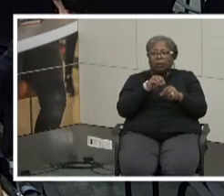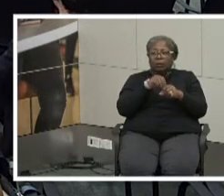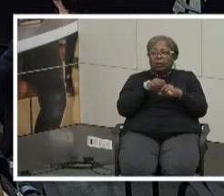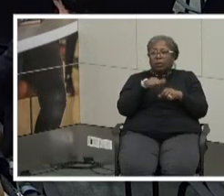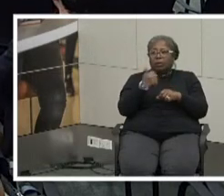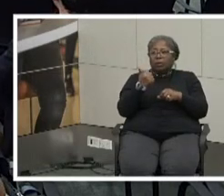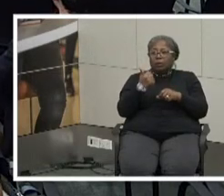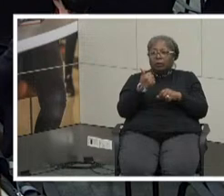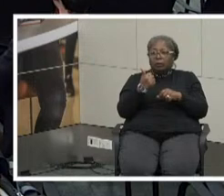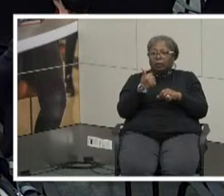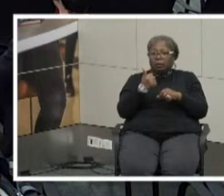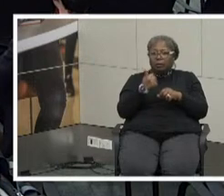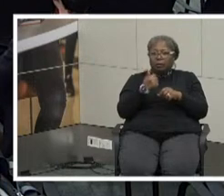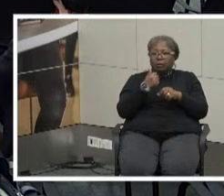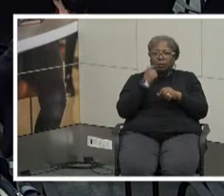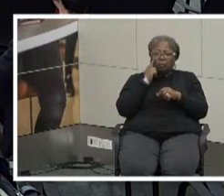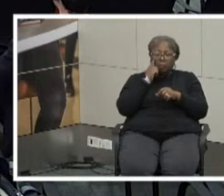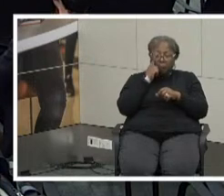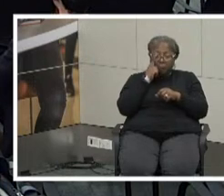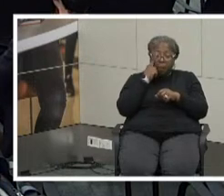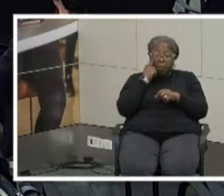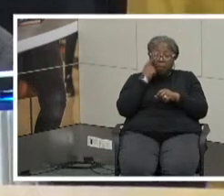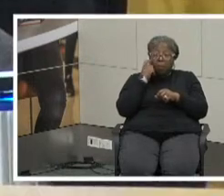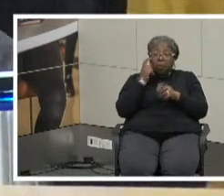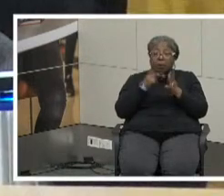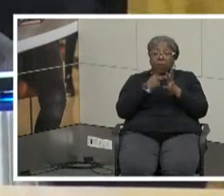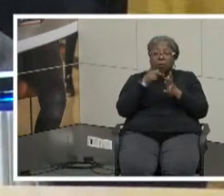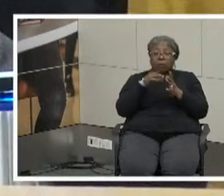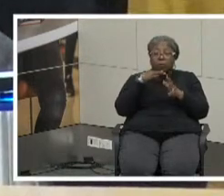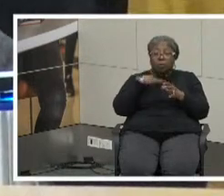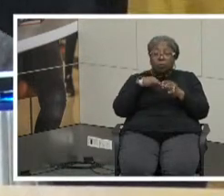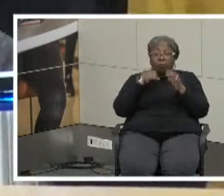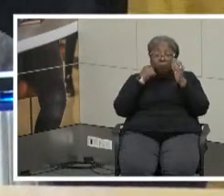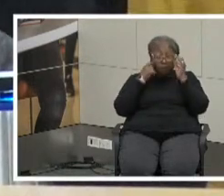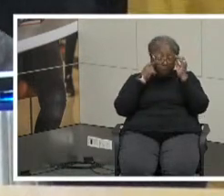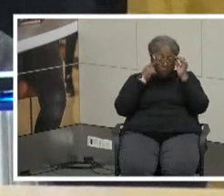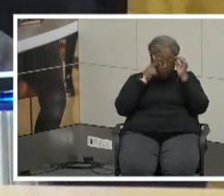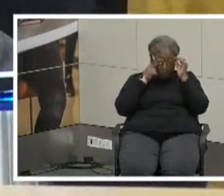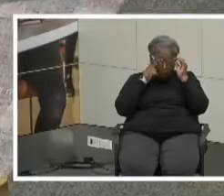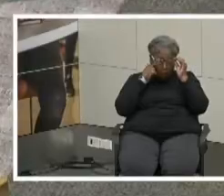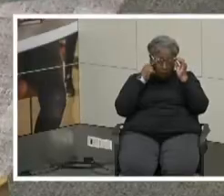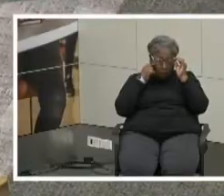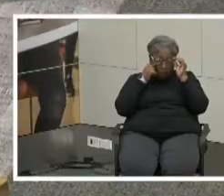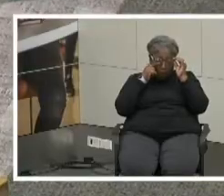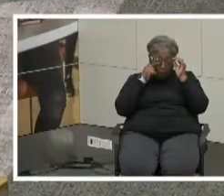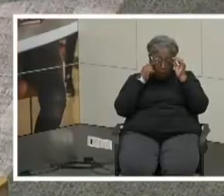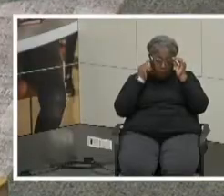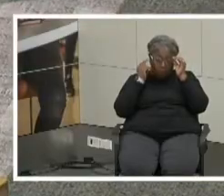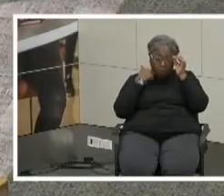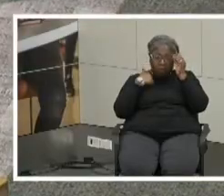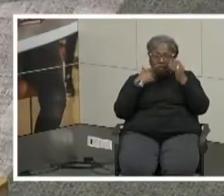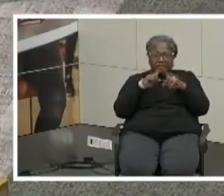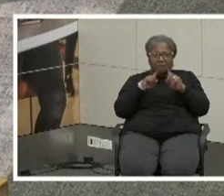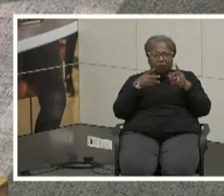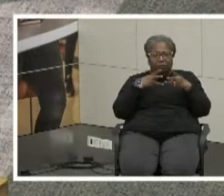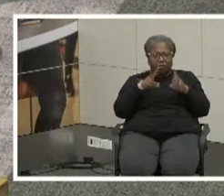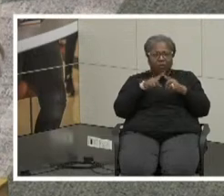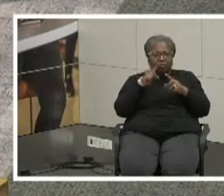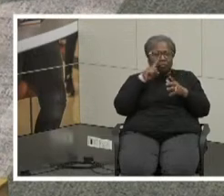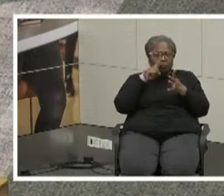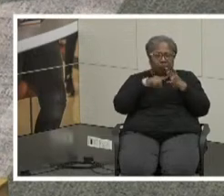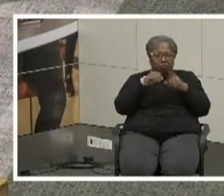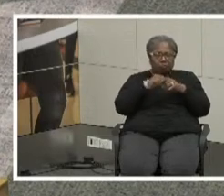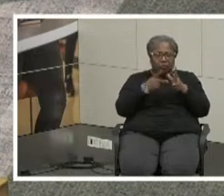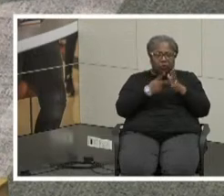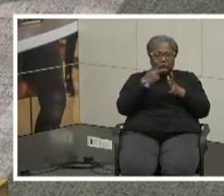other subpopulations in dual credit yes uh we do have a different progress monitoring measure on Dual credit but one of the